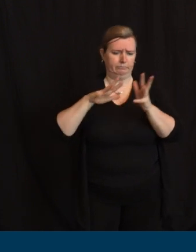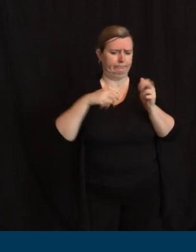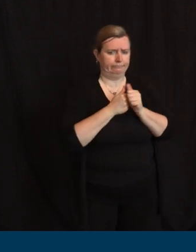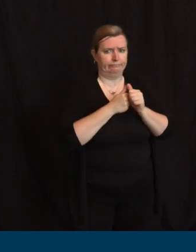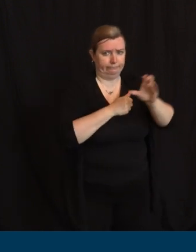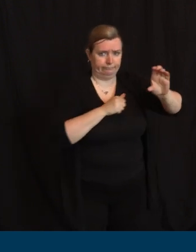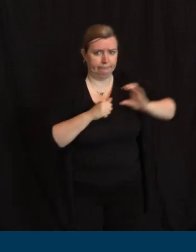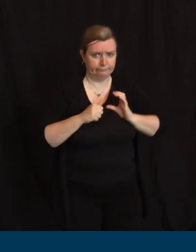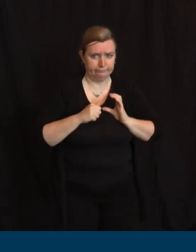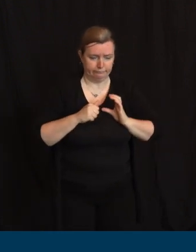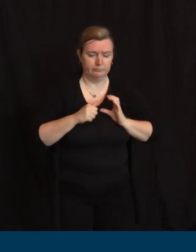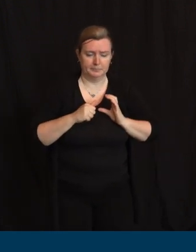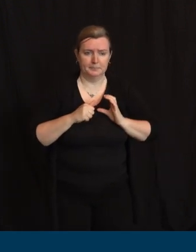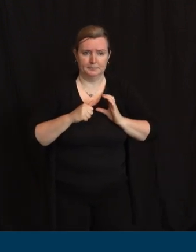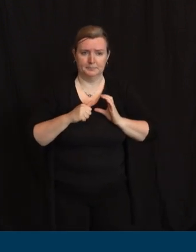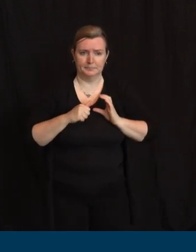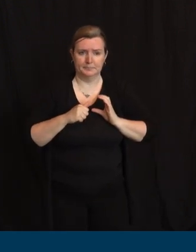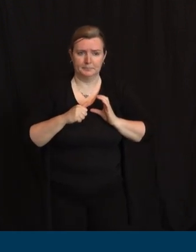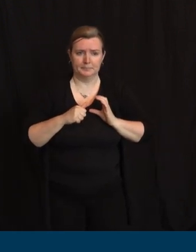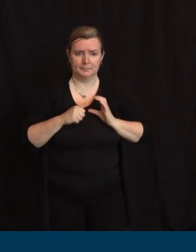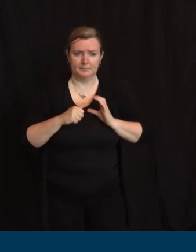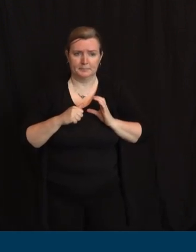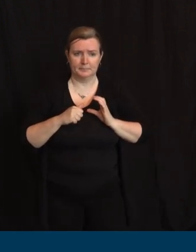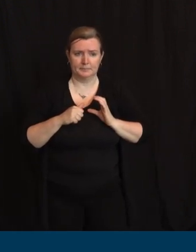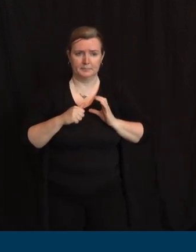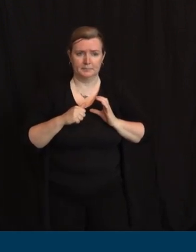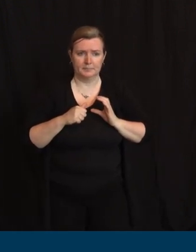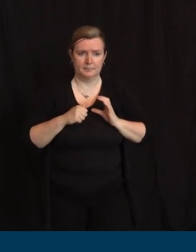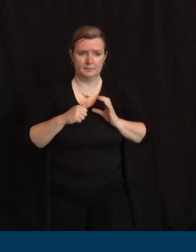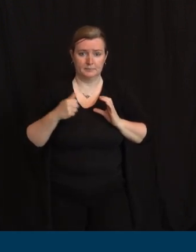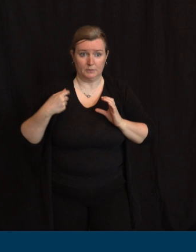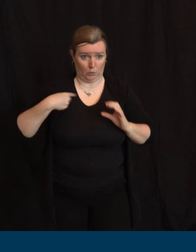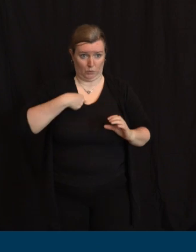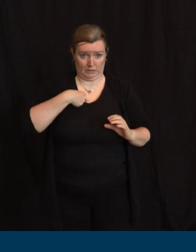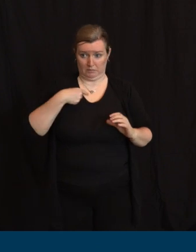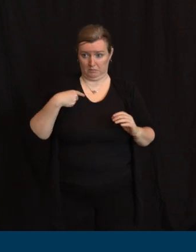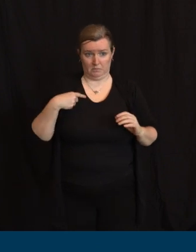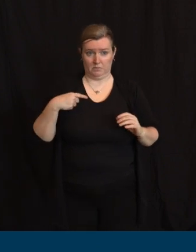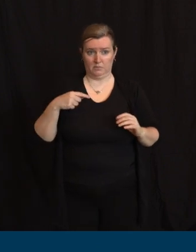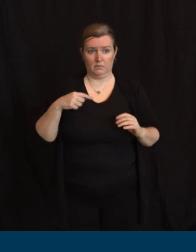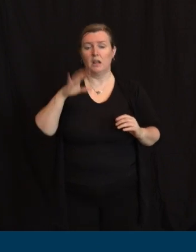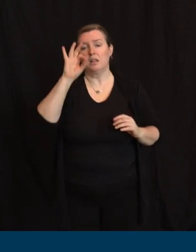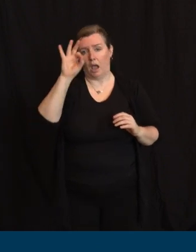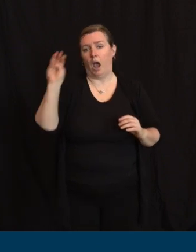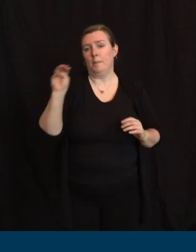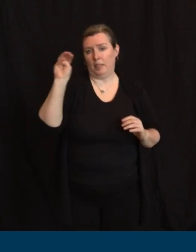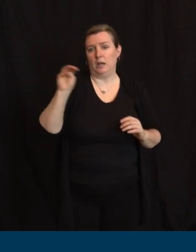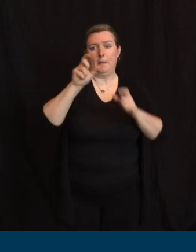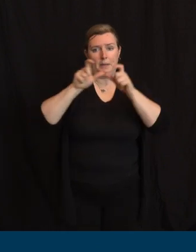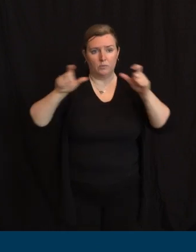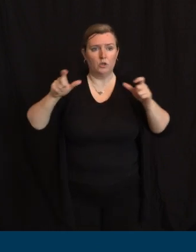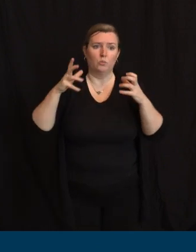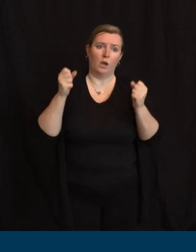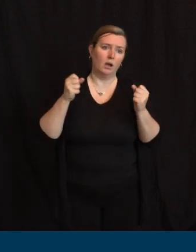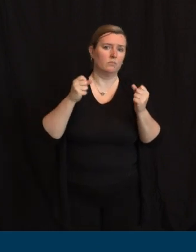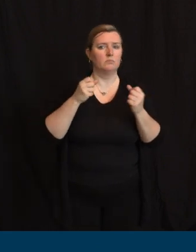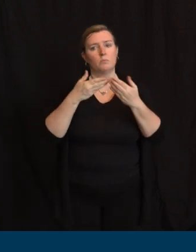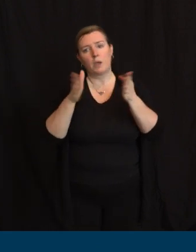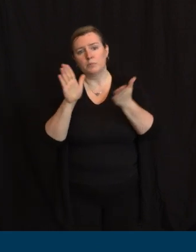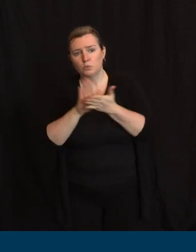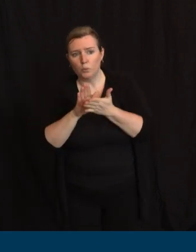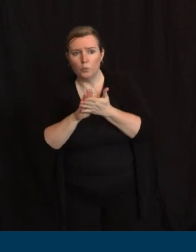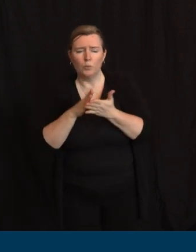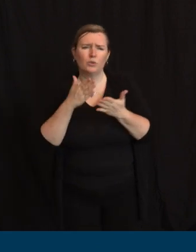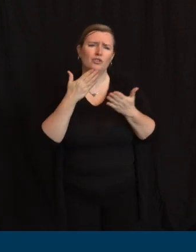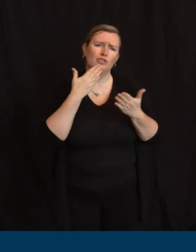of the 9 million of us who care about great public schools, police and fire services at all levels of the state, who care about